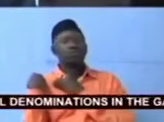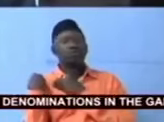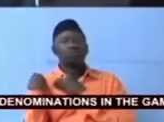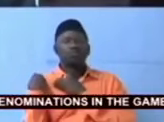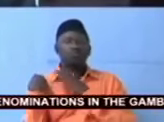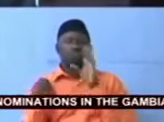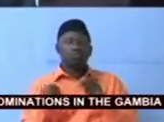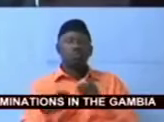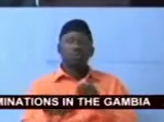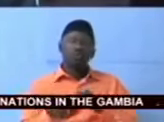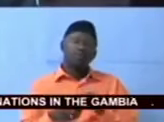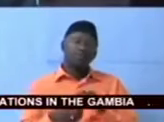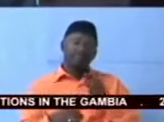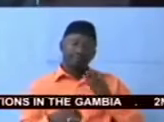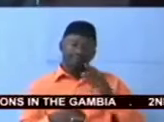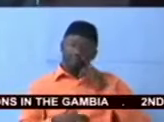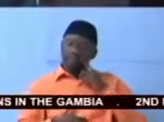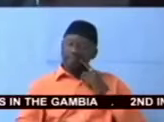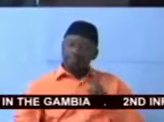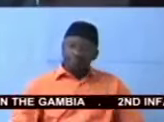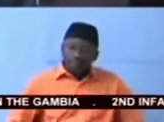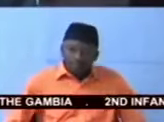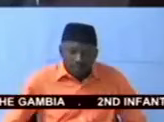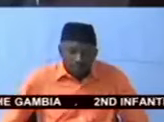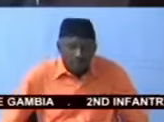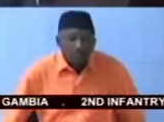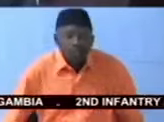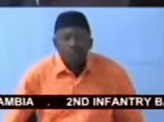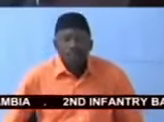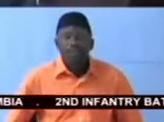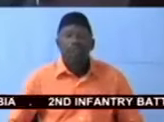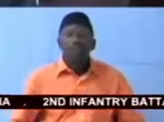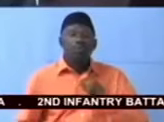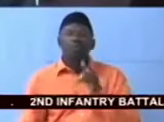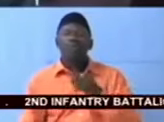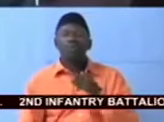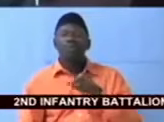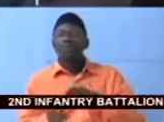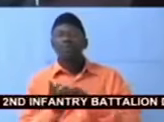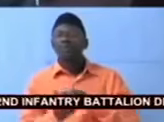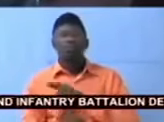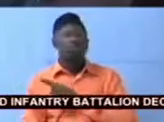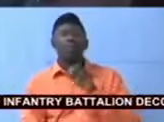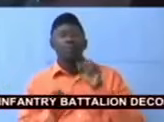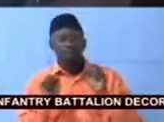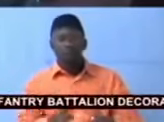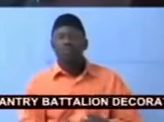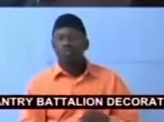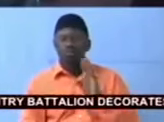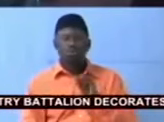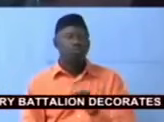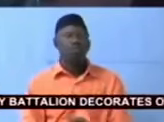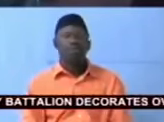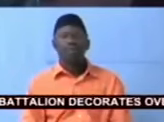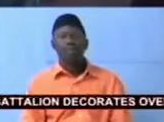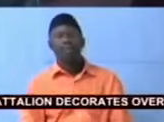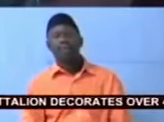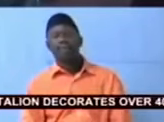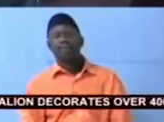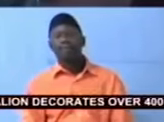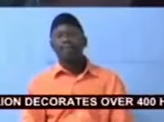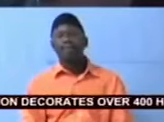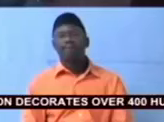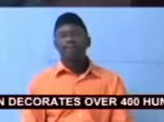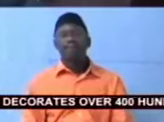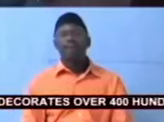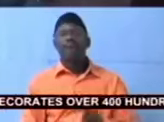bi wala magistrate bi ci waxtu wo, which was impossible to carry out. Te nga xamne dal dana don jafé pour def ko. Therefore,